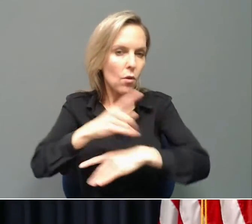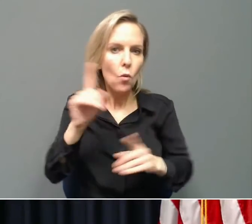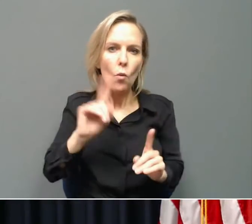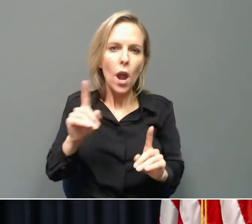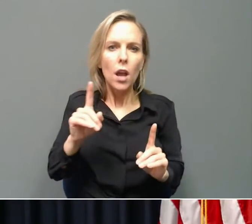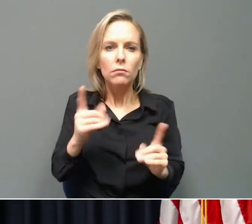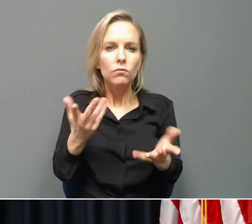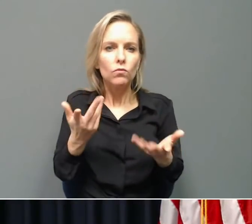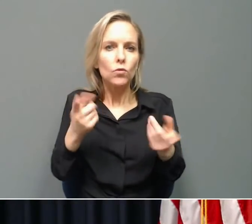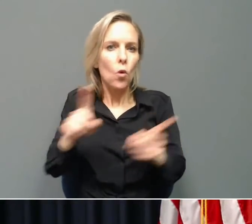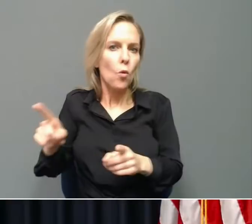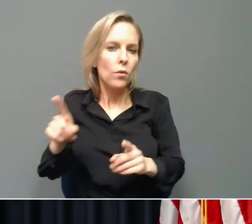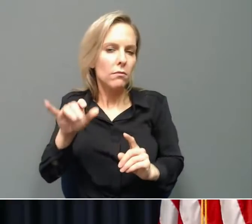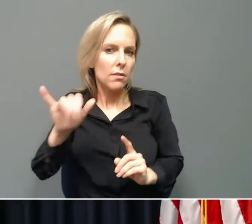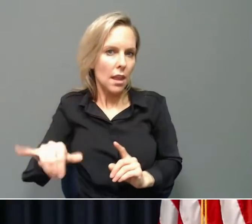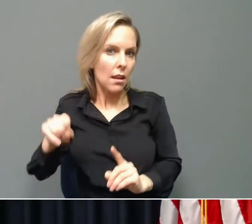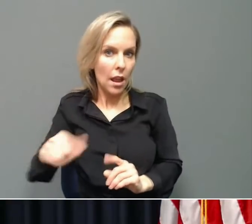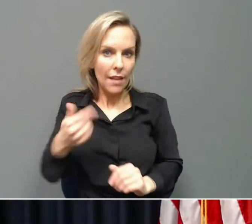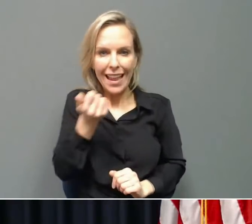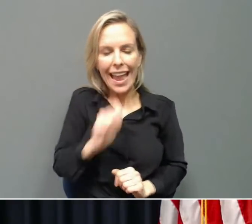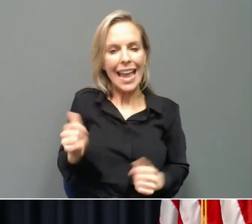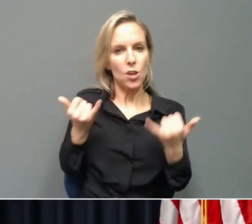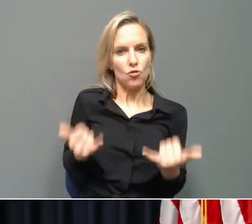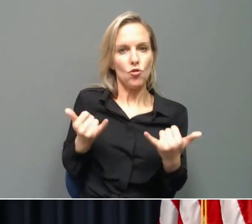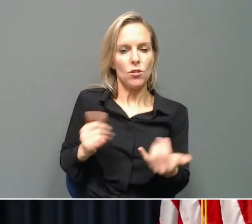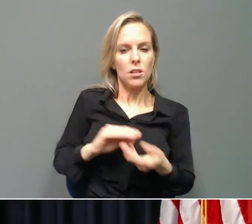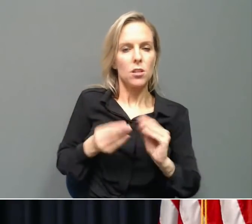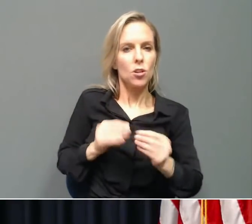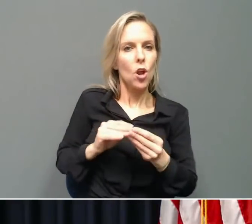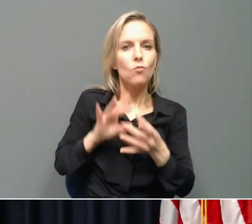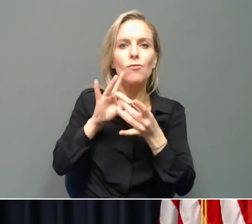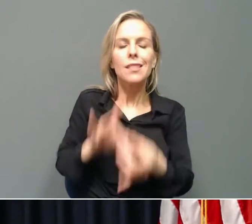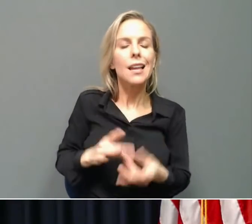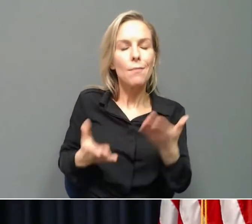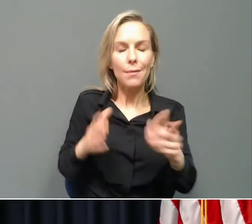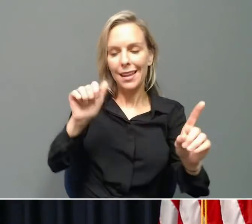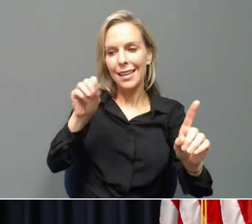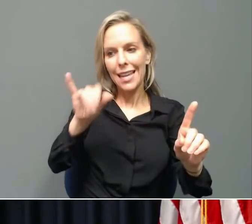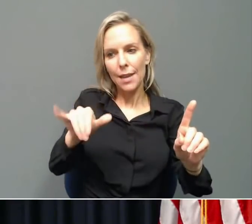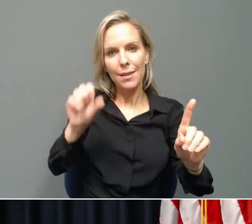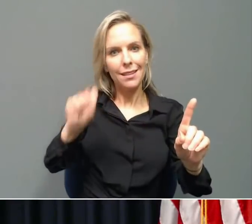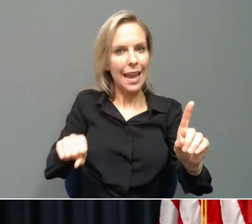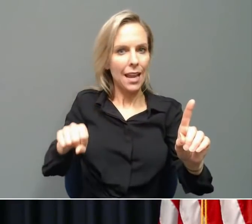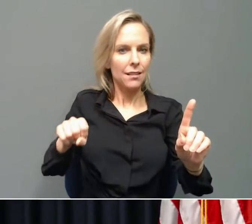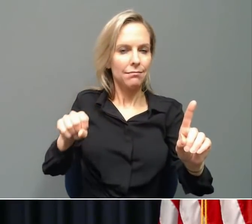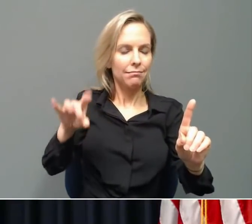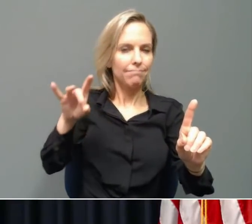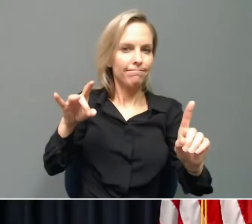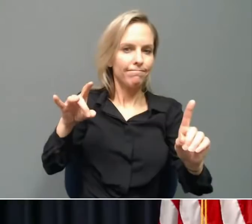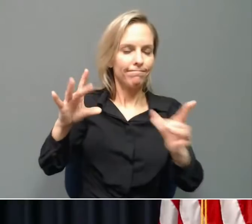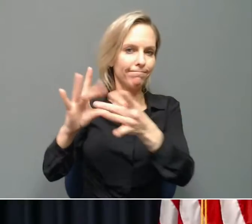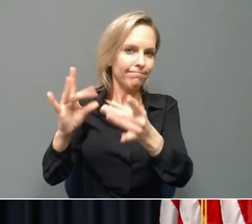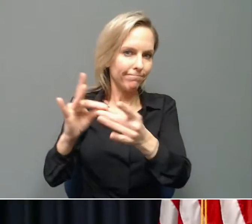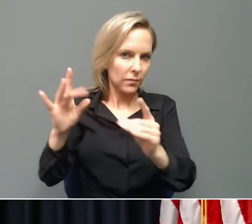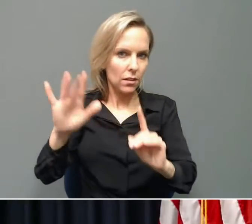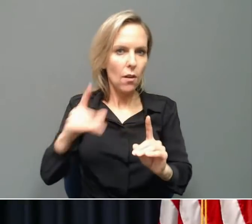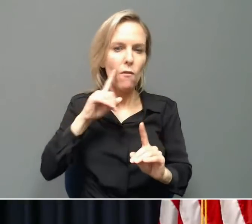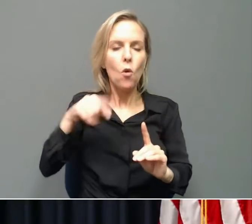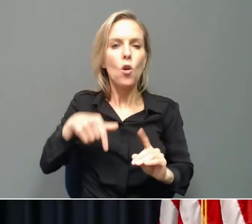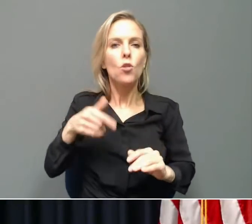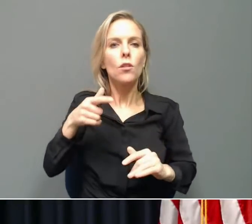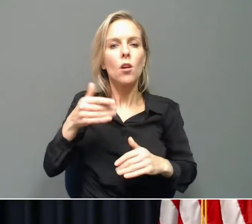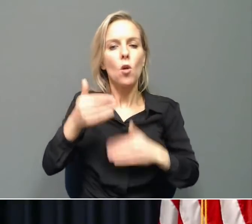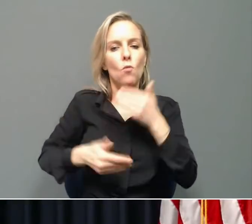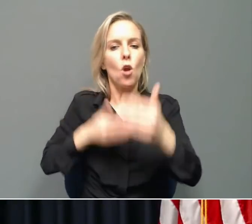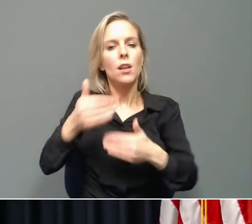And do we have any current numbers? Maybe Amy can weigh in on that, on unprocessed claims, how many